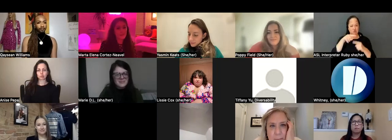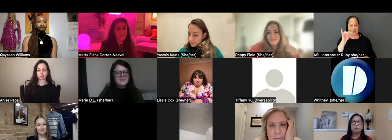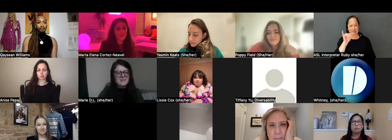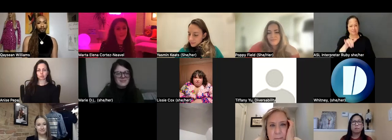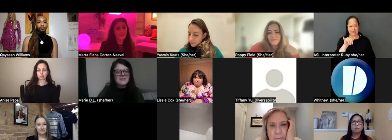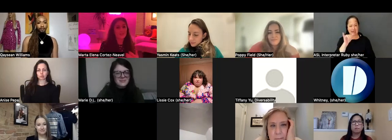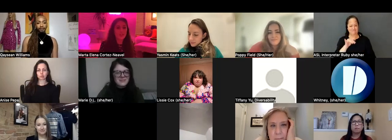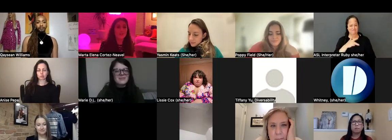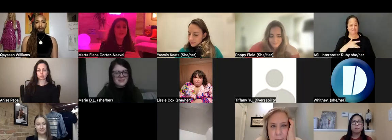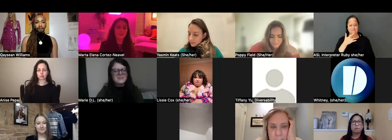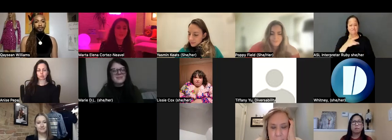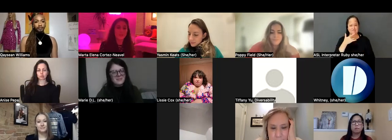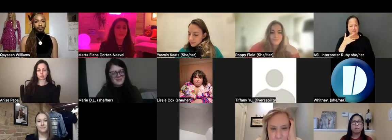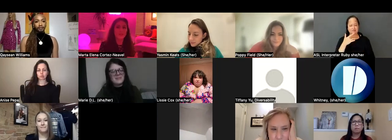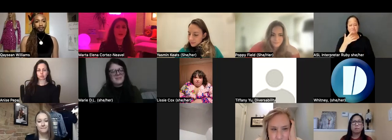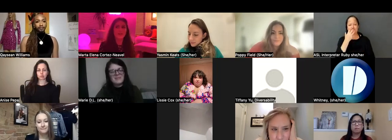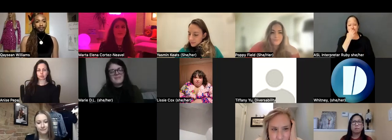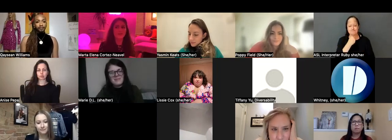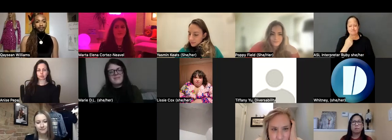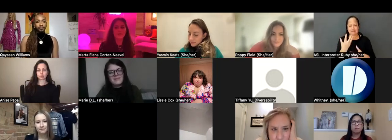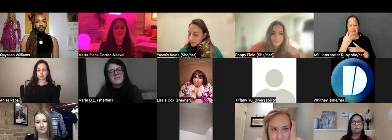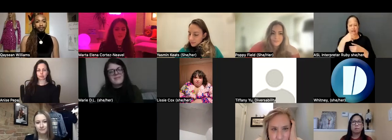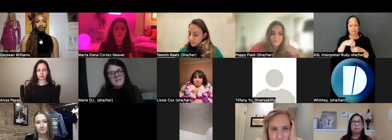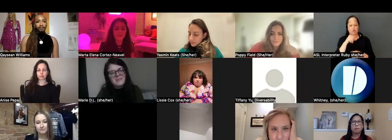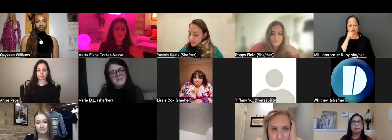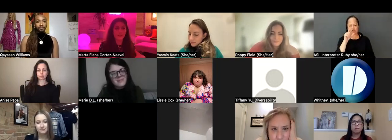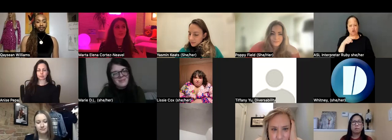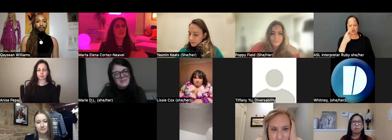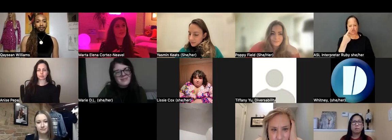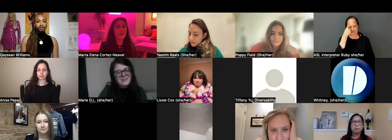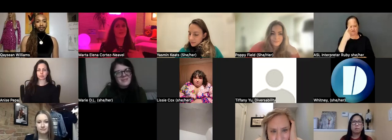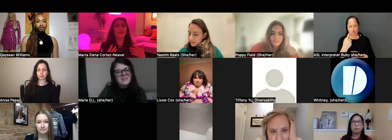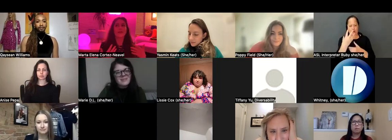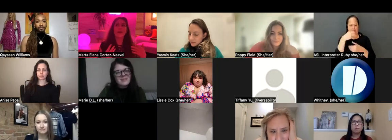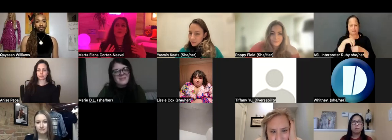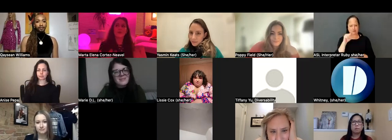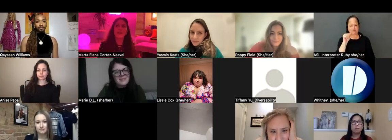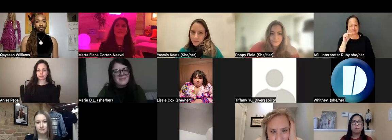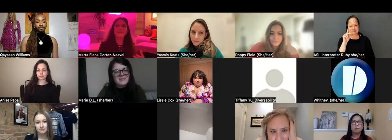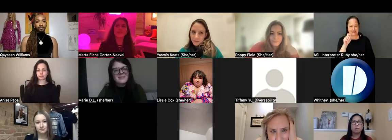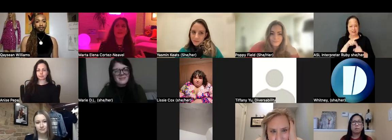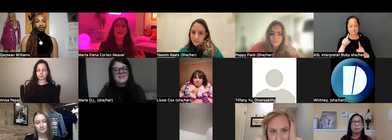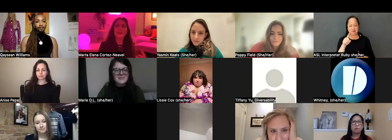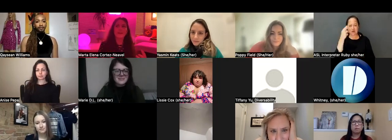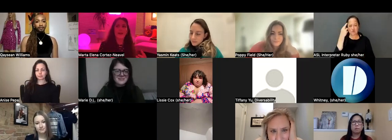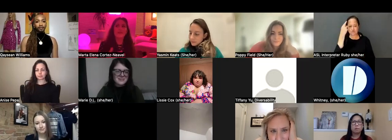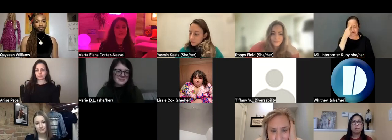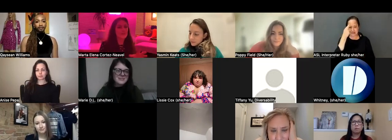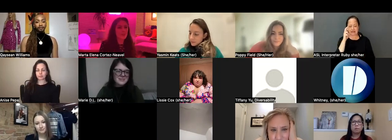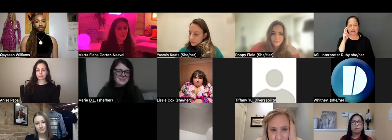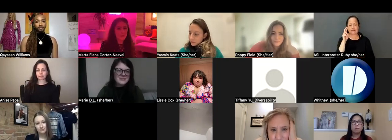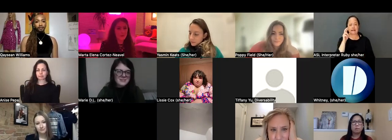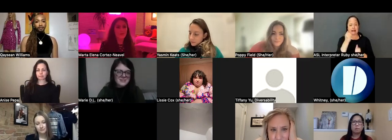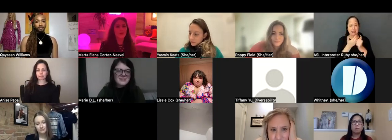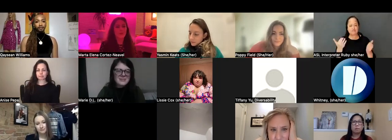that feeling and like genuine inclusion, and not just for inclusion's sake, but like realizing that everything